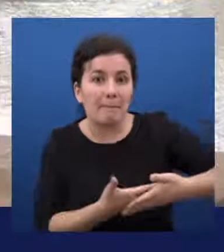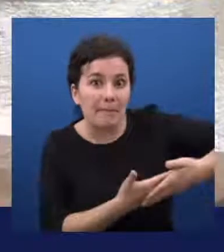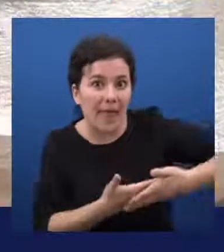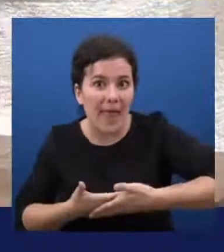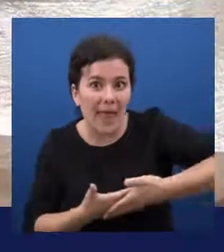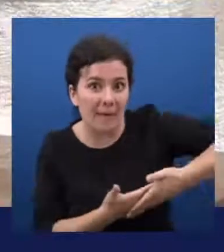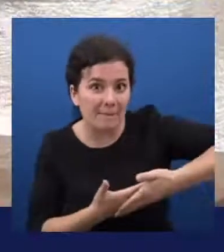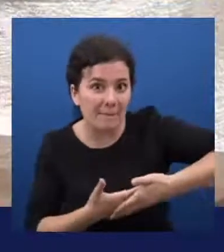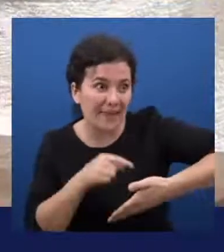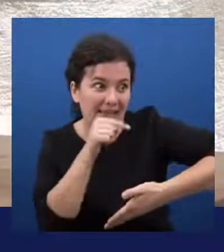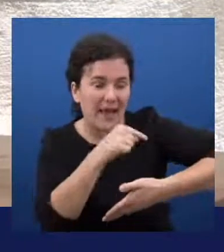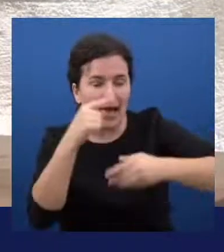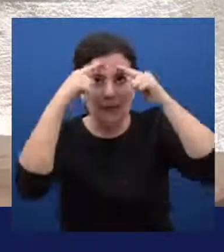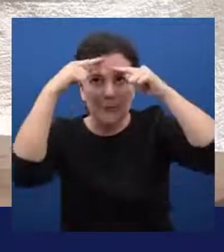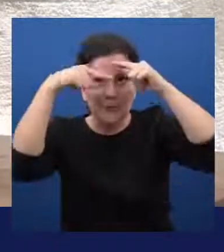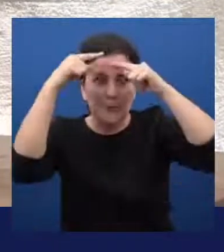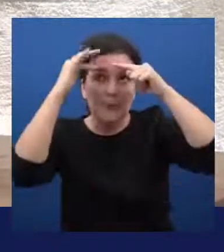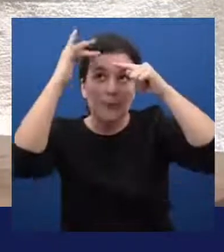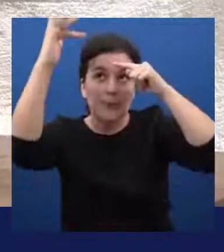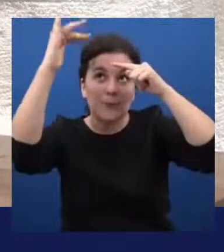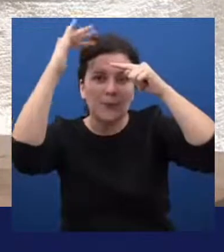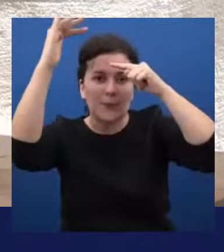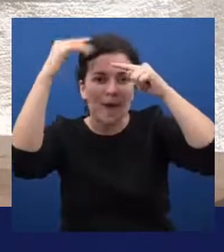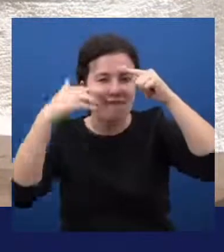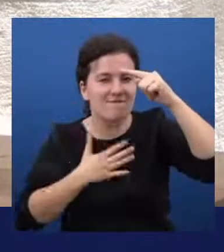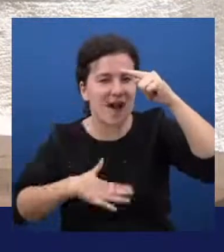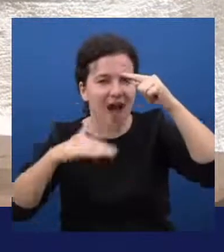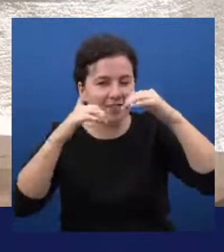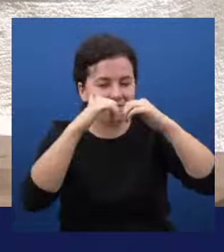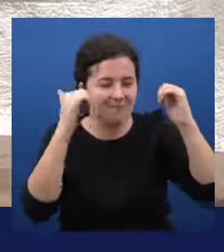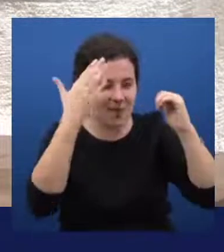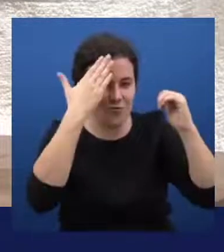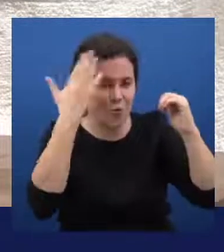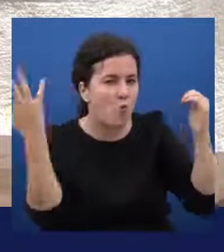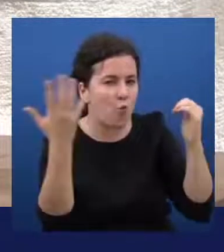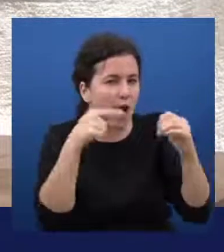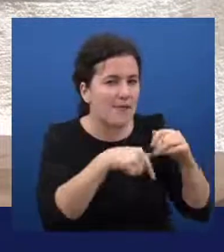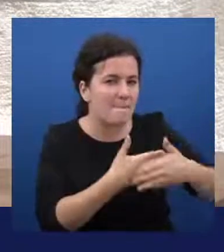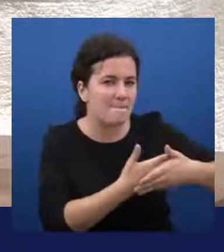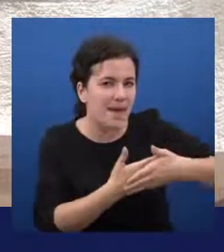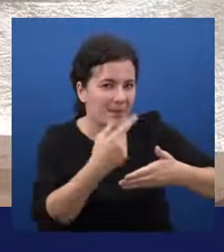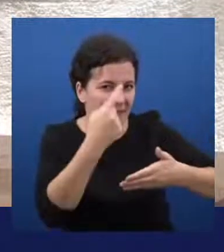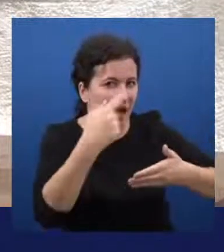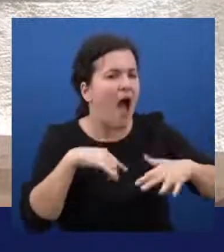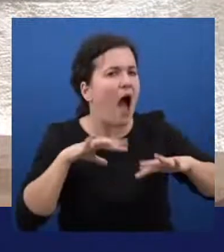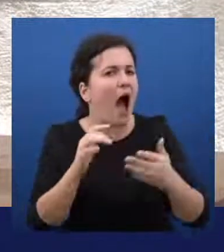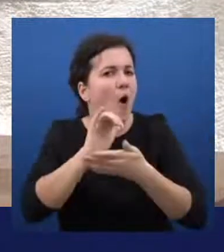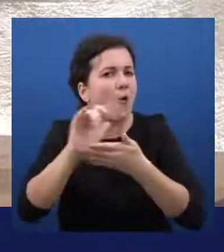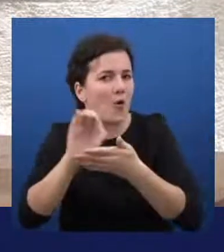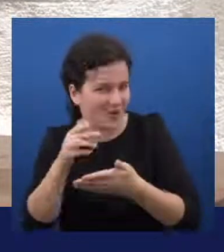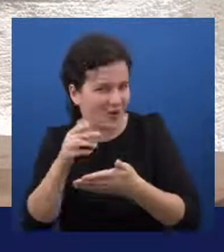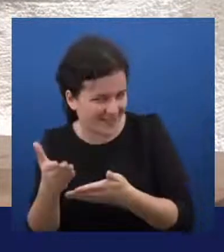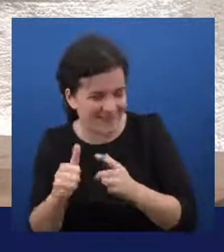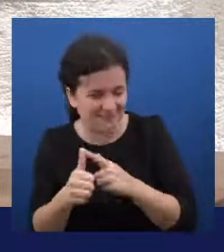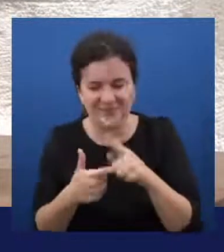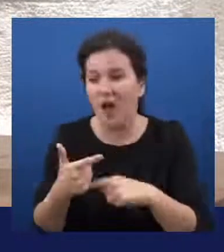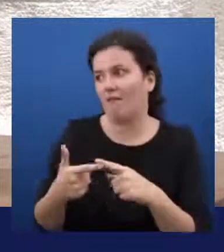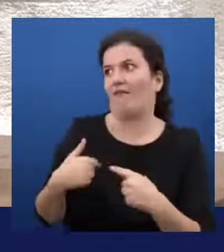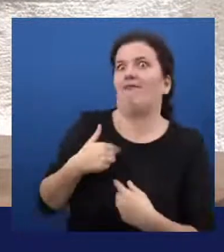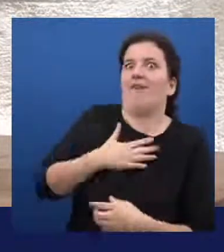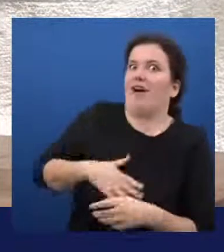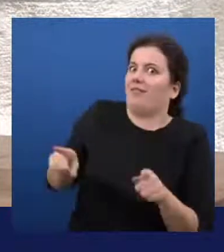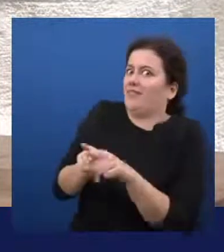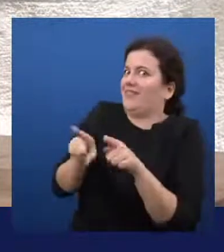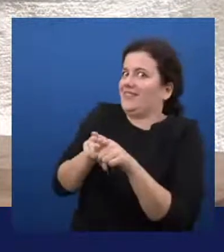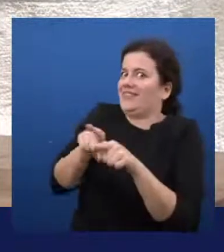babies' minds. That would be awesome. Another one, use case at a bank to greet customers as they